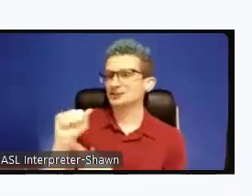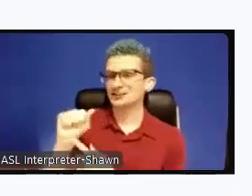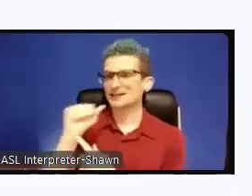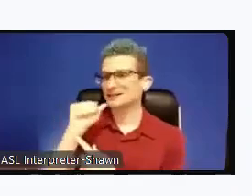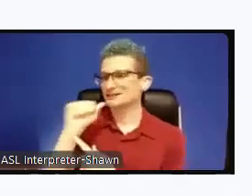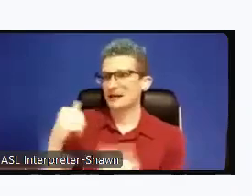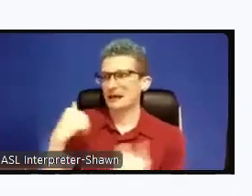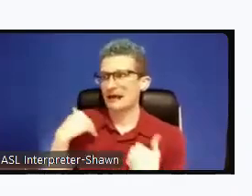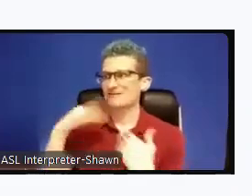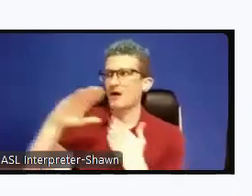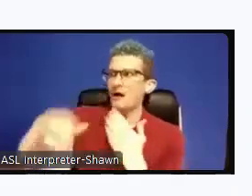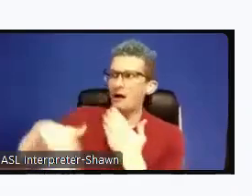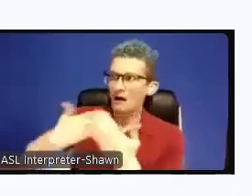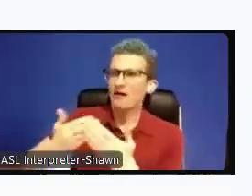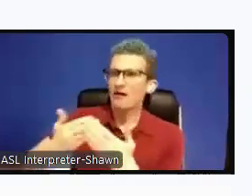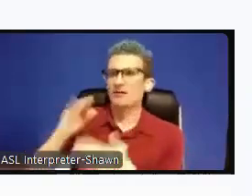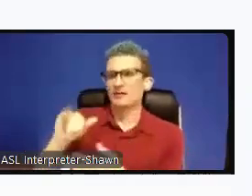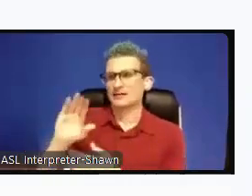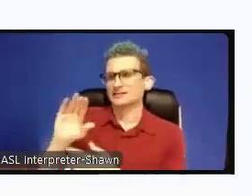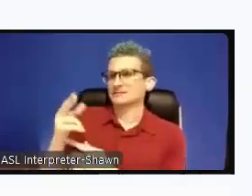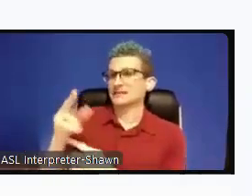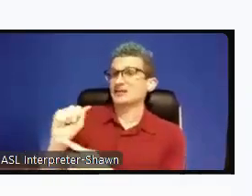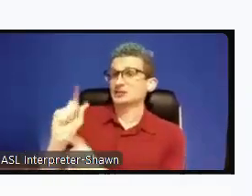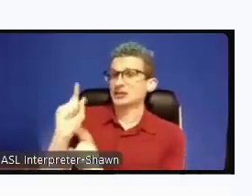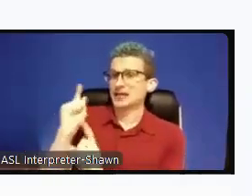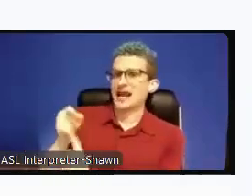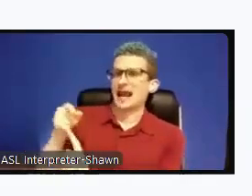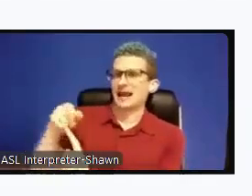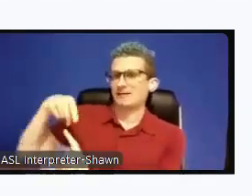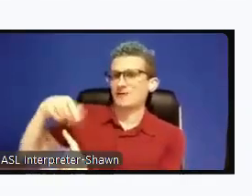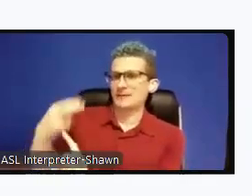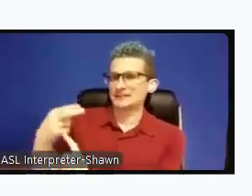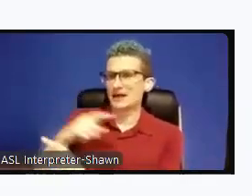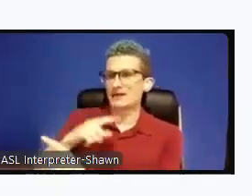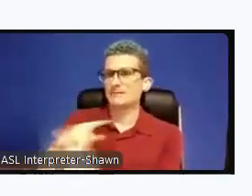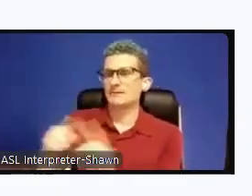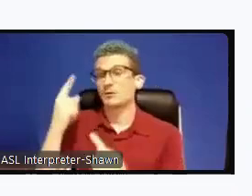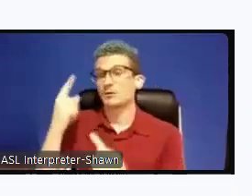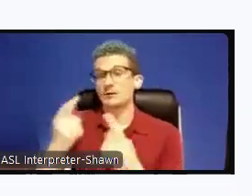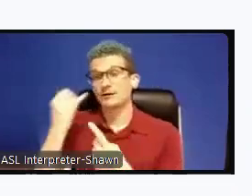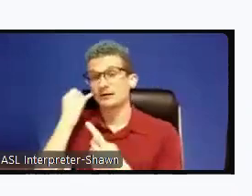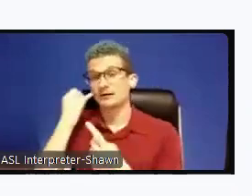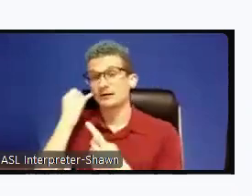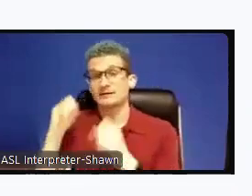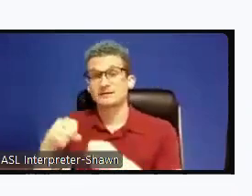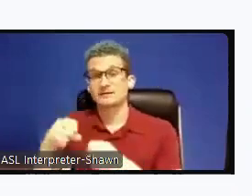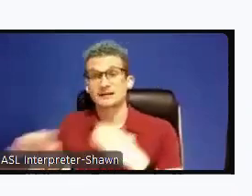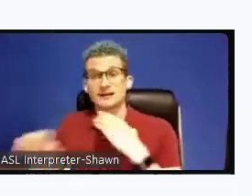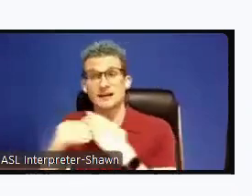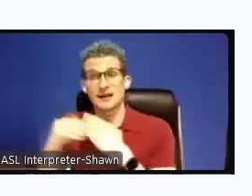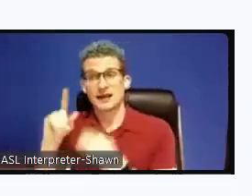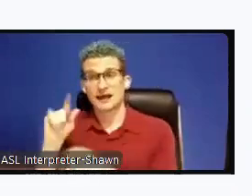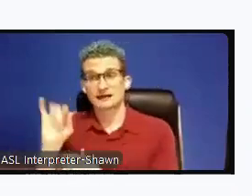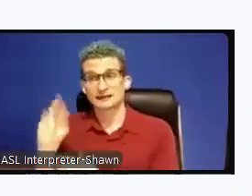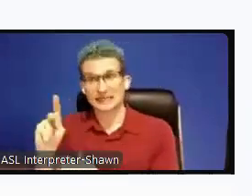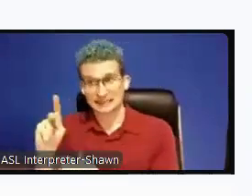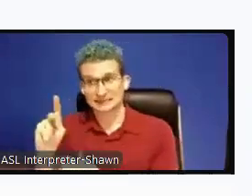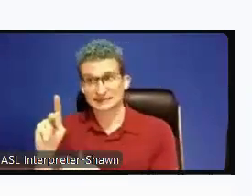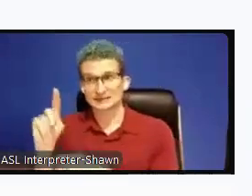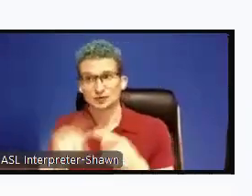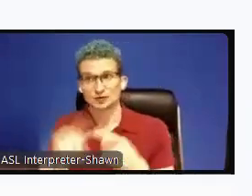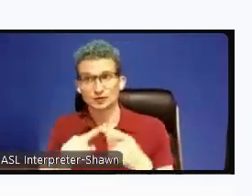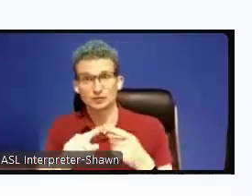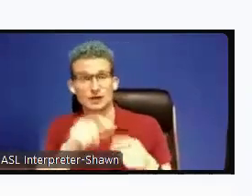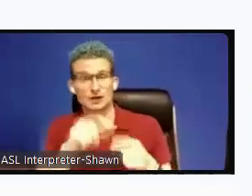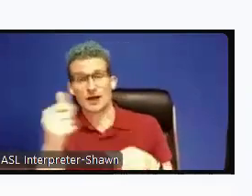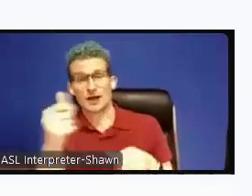but I wonder if it's possible to maybe at least link to some of those data sets. And then with the children and youth stuff, you